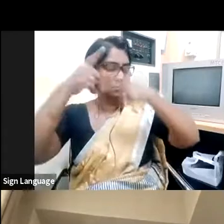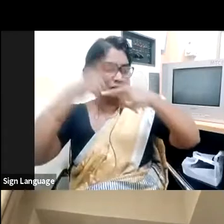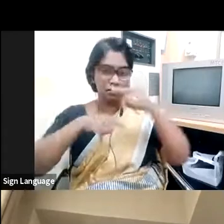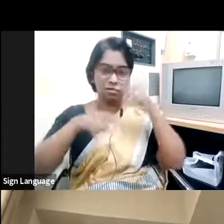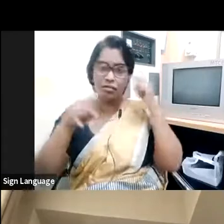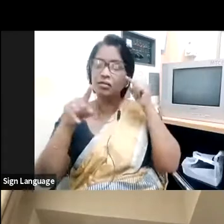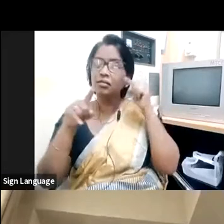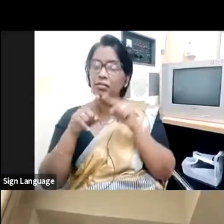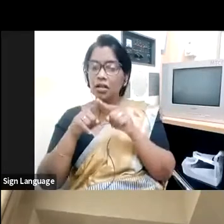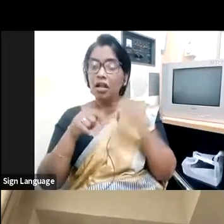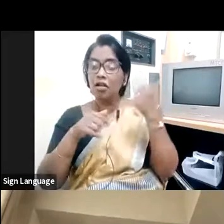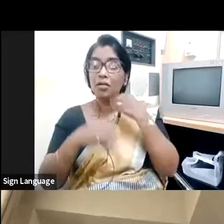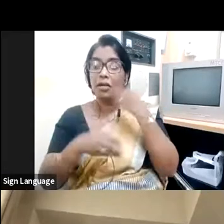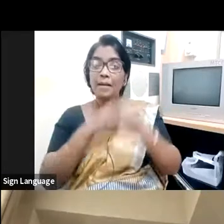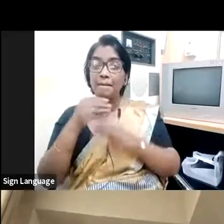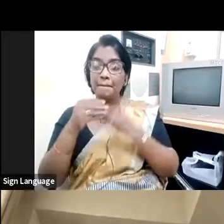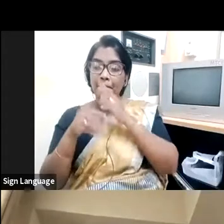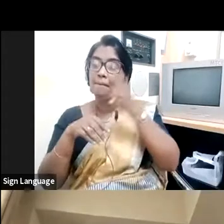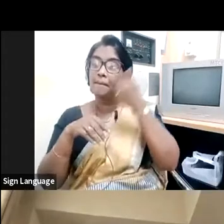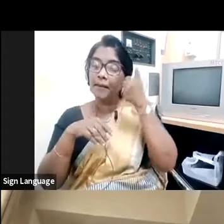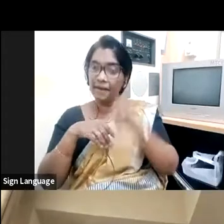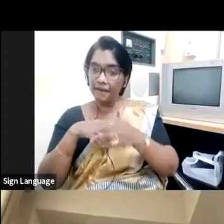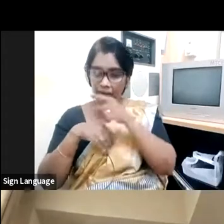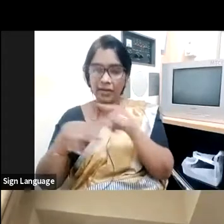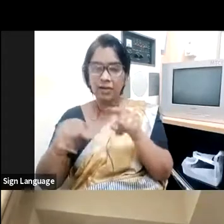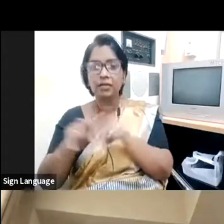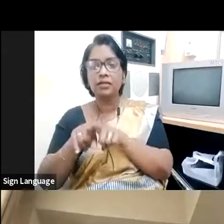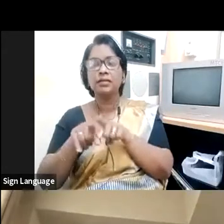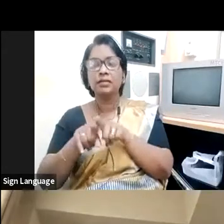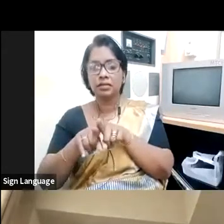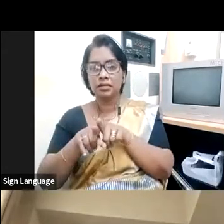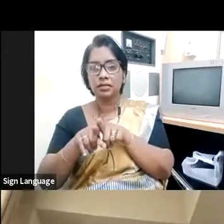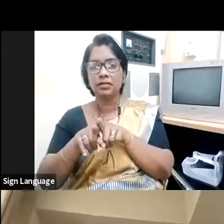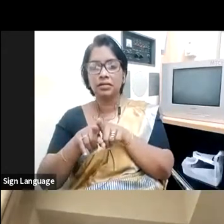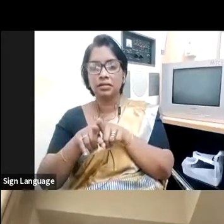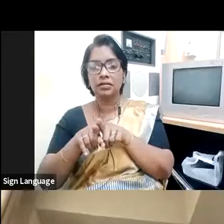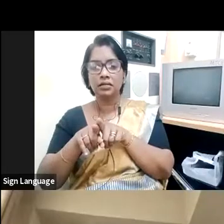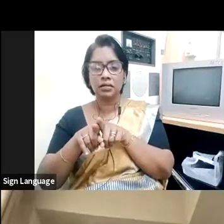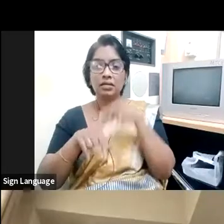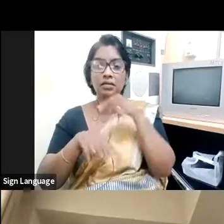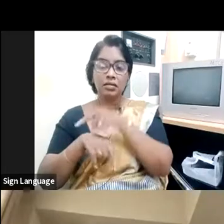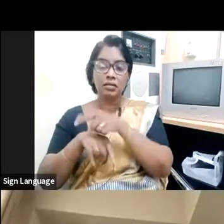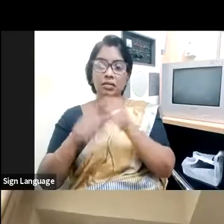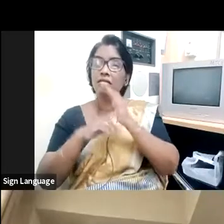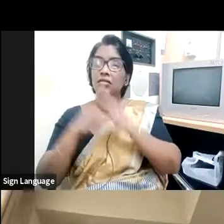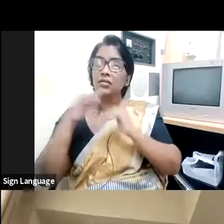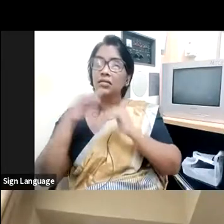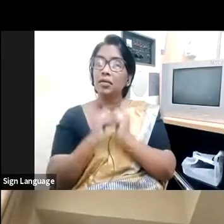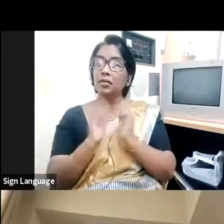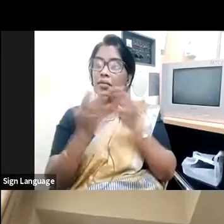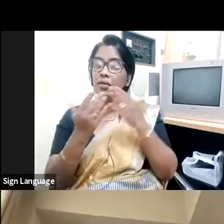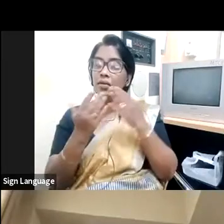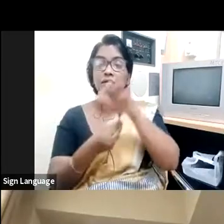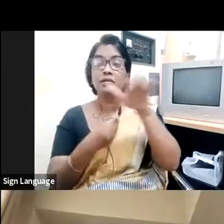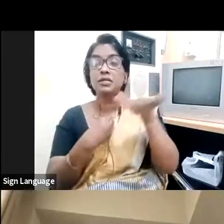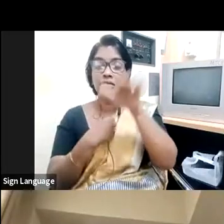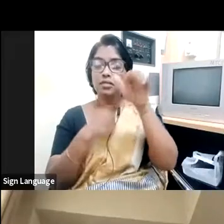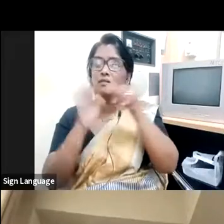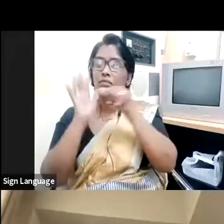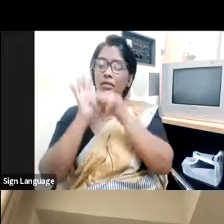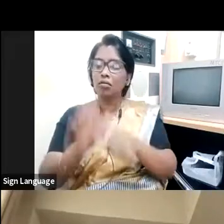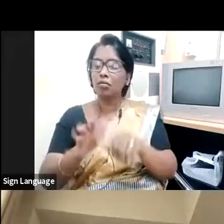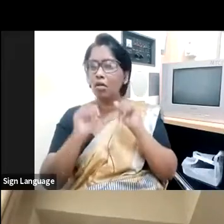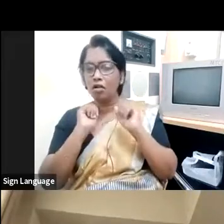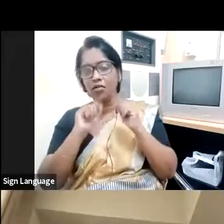implement to really fight the stigma and the taboos surrounding this. There is still plenty of taboos. In many